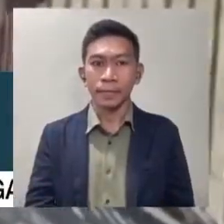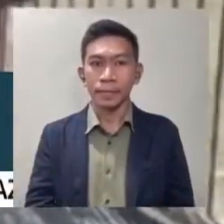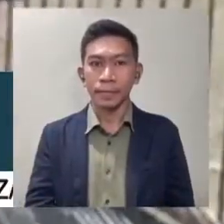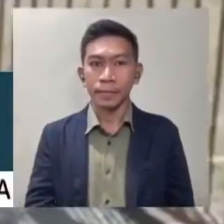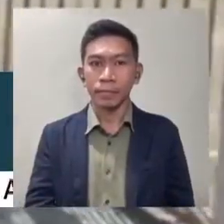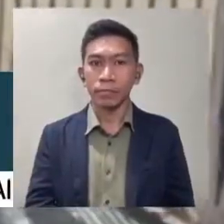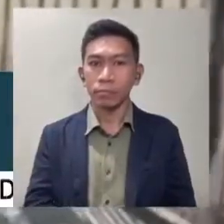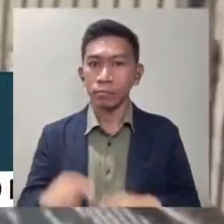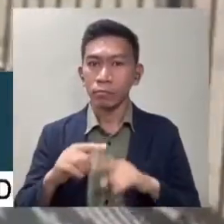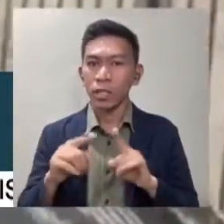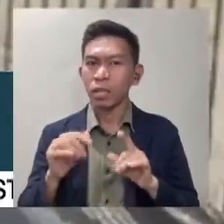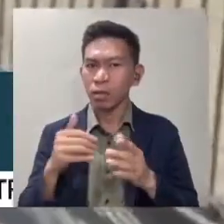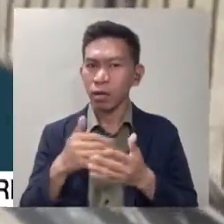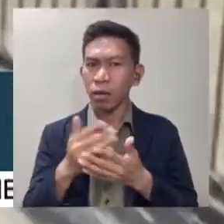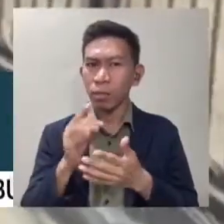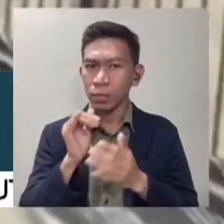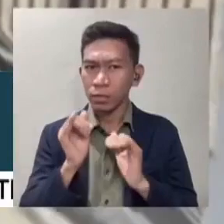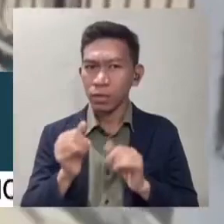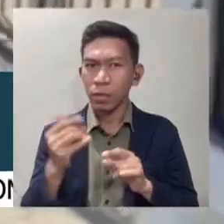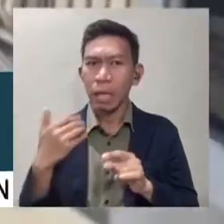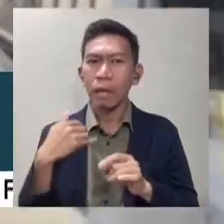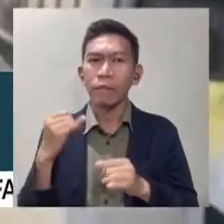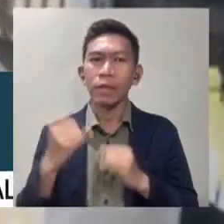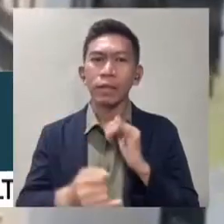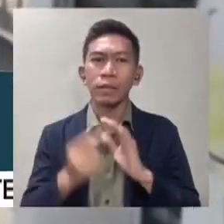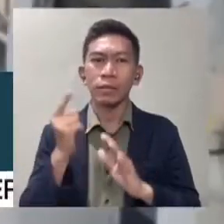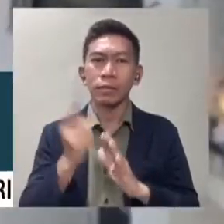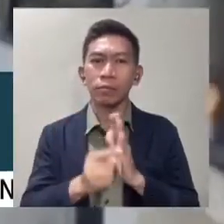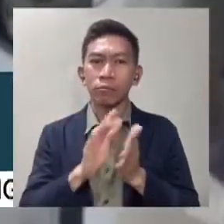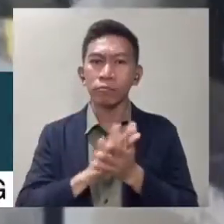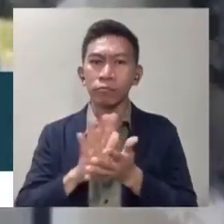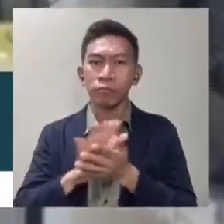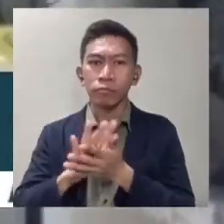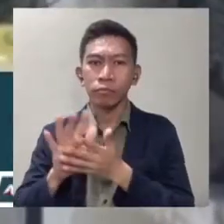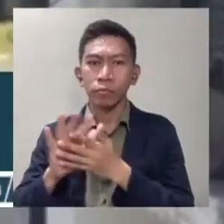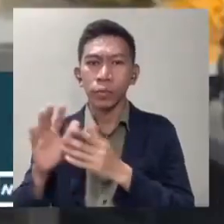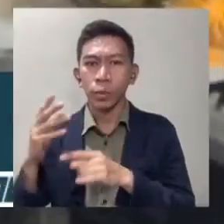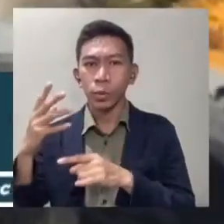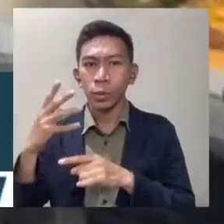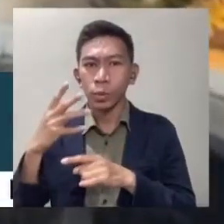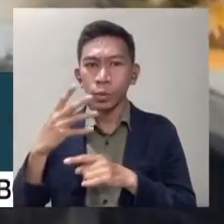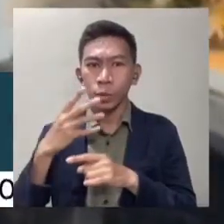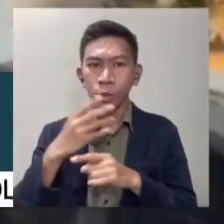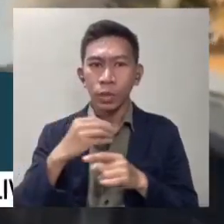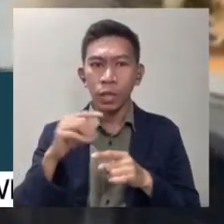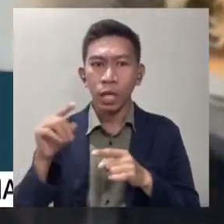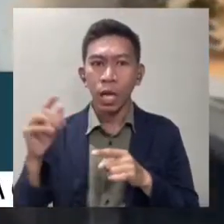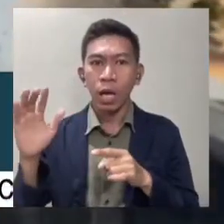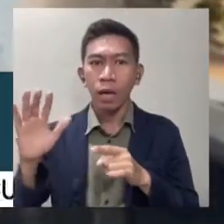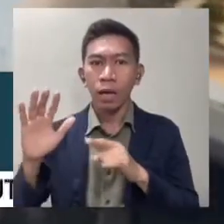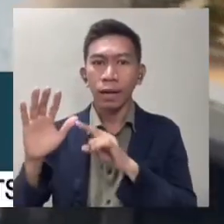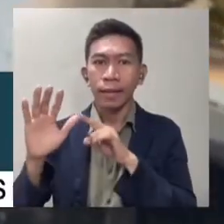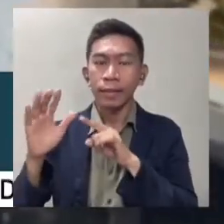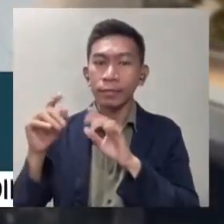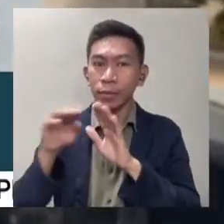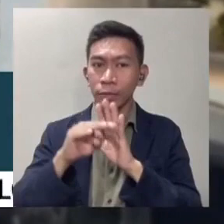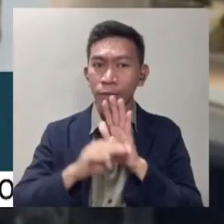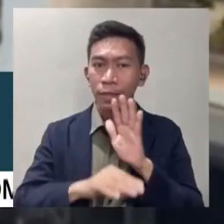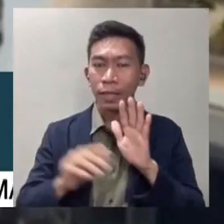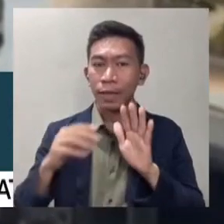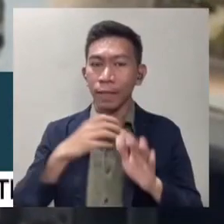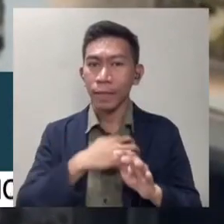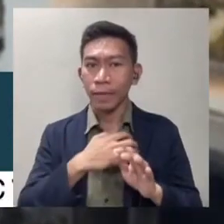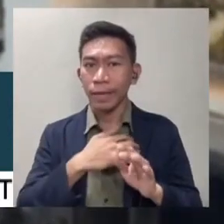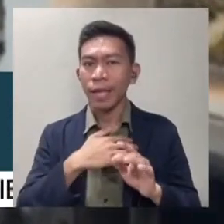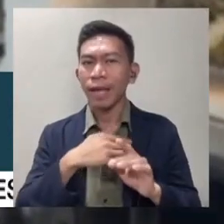However, there are still those who are making last-minute cleaning and beautification based on the guidelines released by the cemetery and the Philippine National Police.